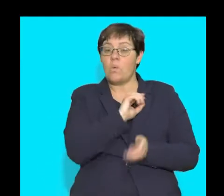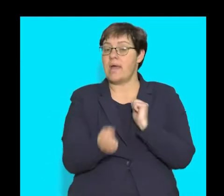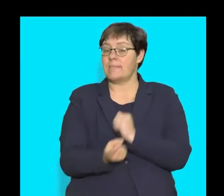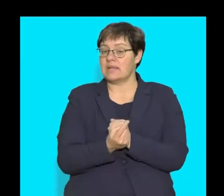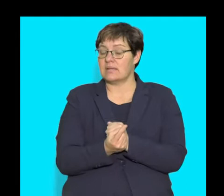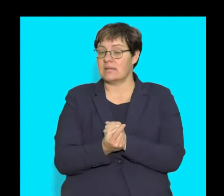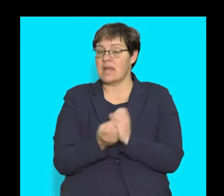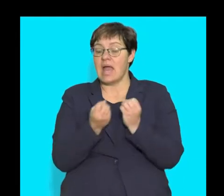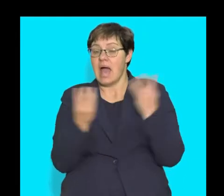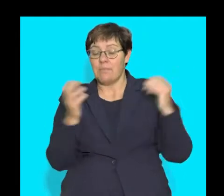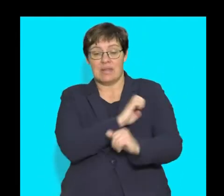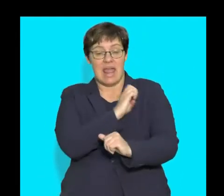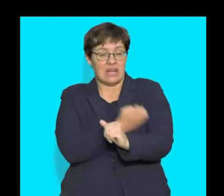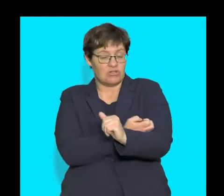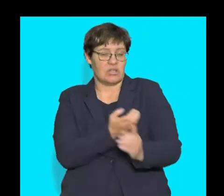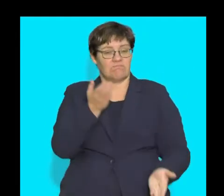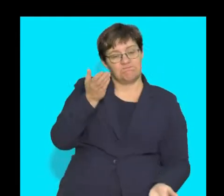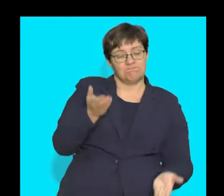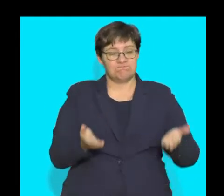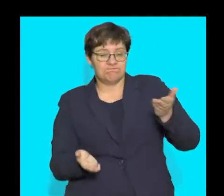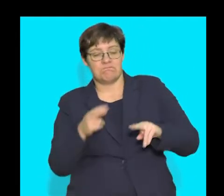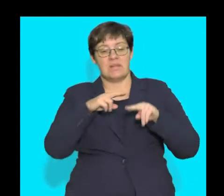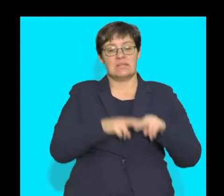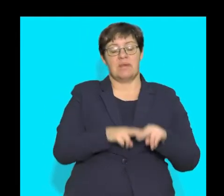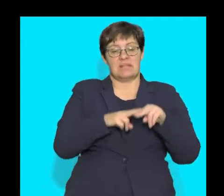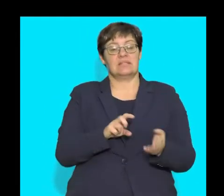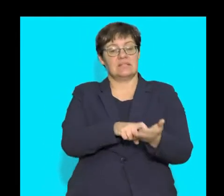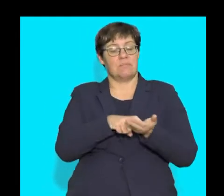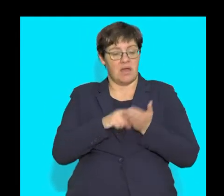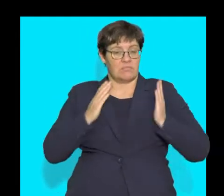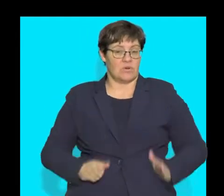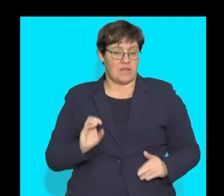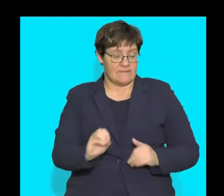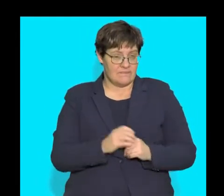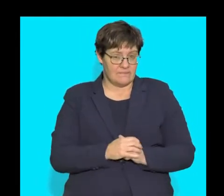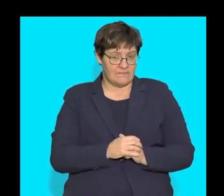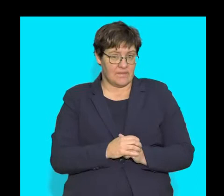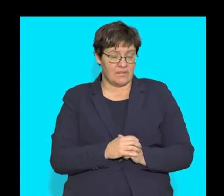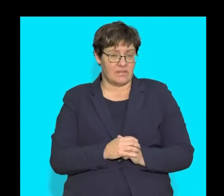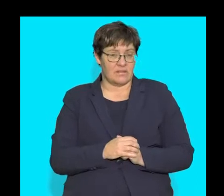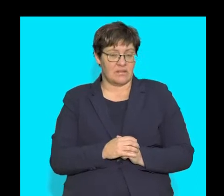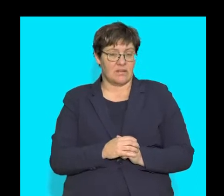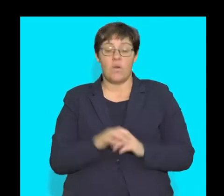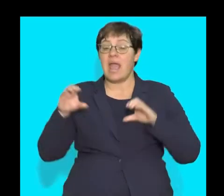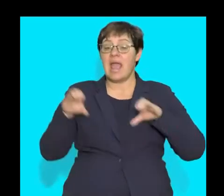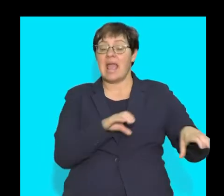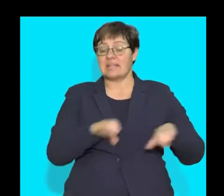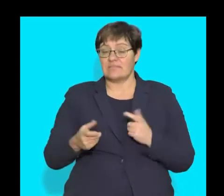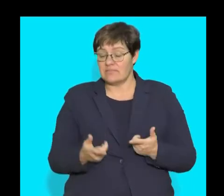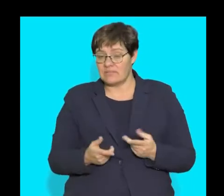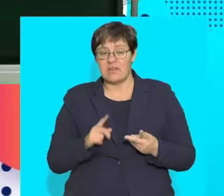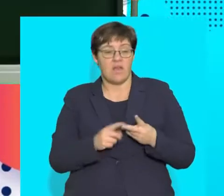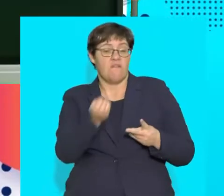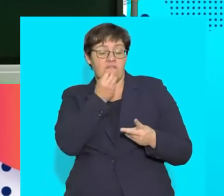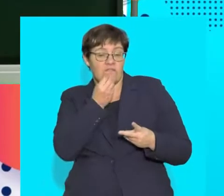so what happens here is that the amount of energy will fluctuate depending on the demand of the body. So guys, when you are